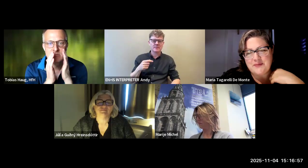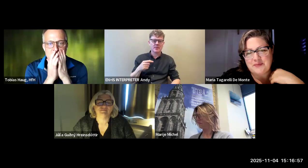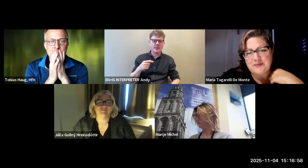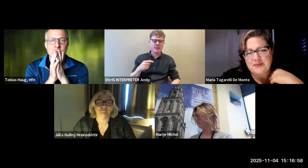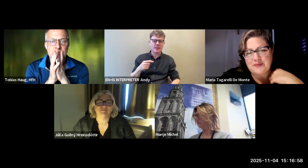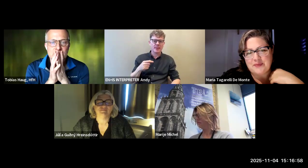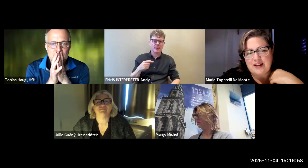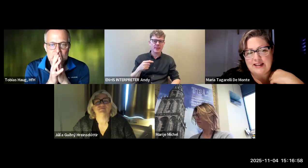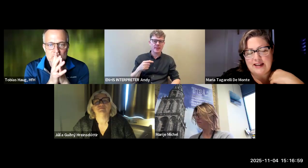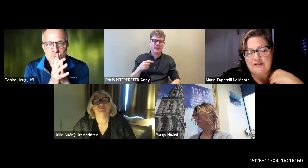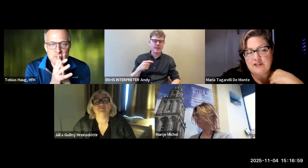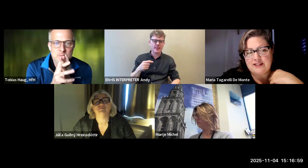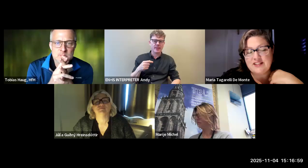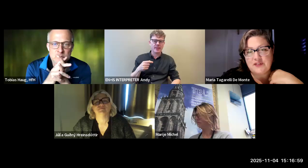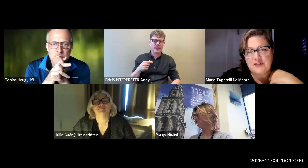is